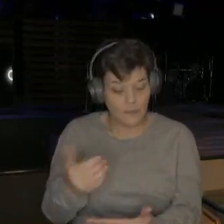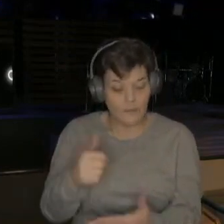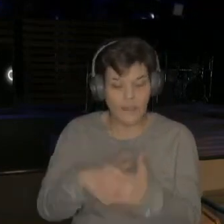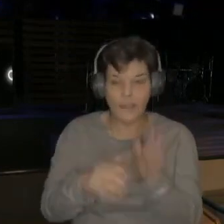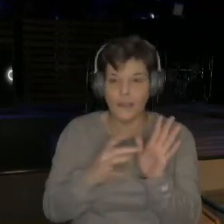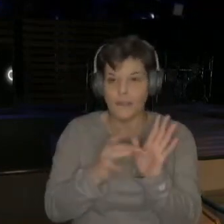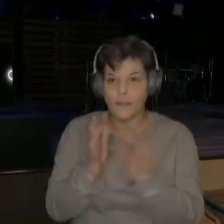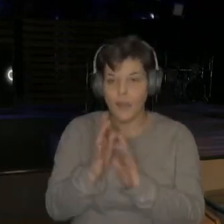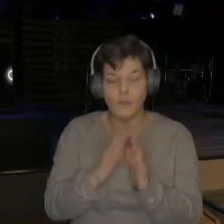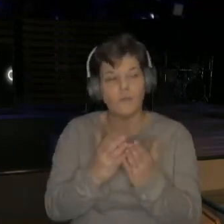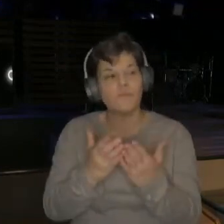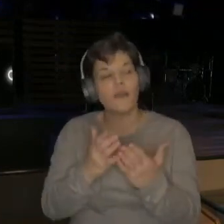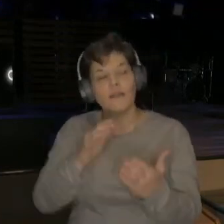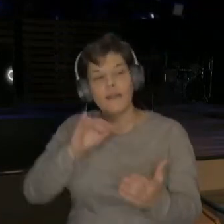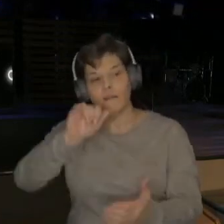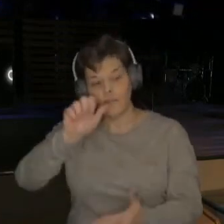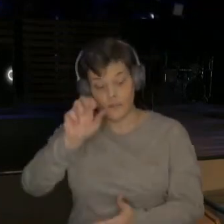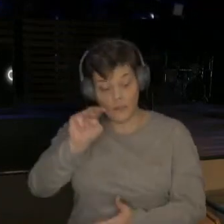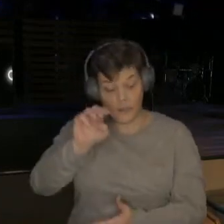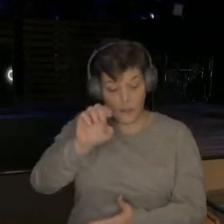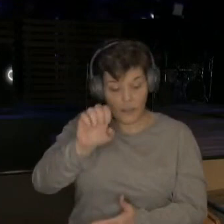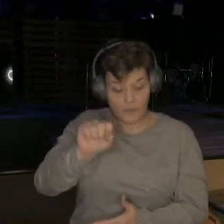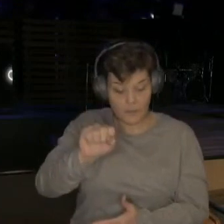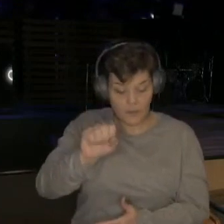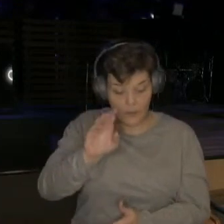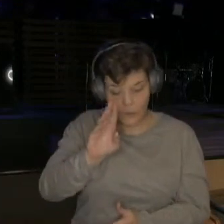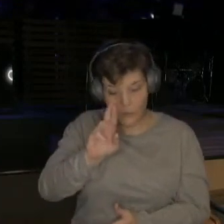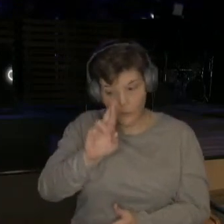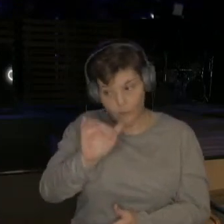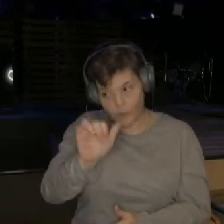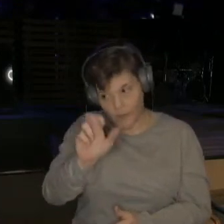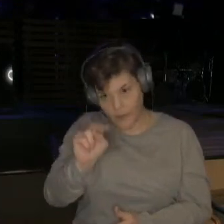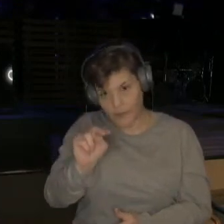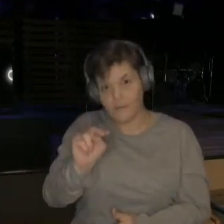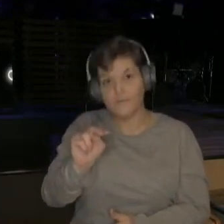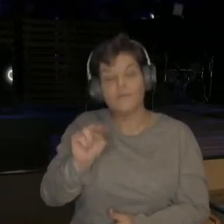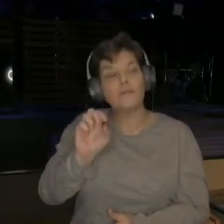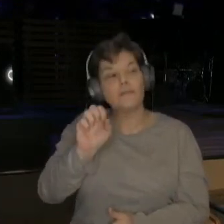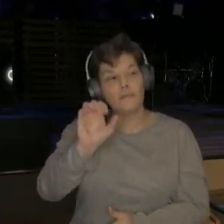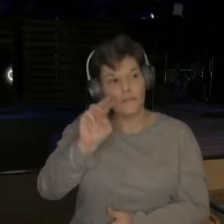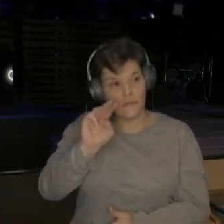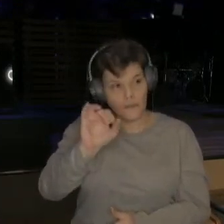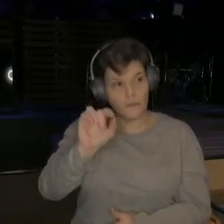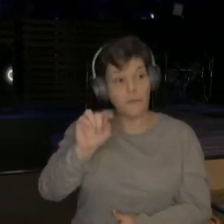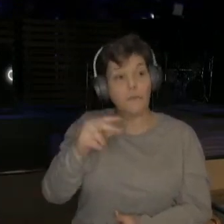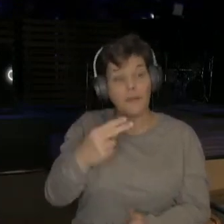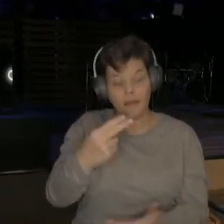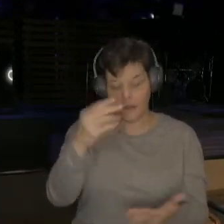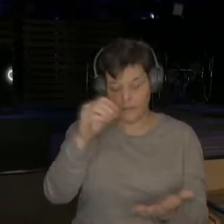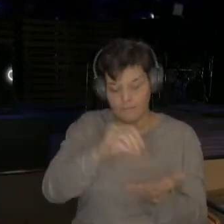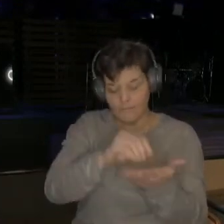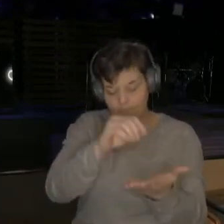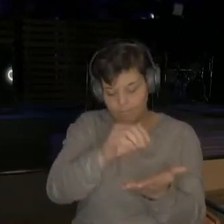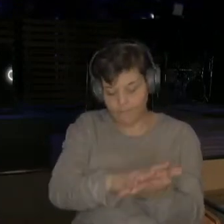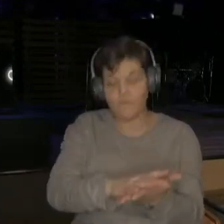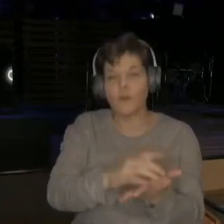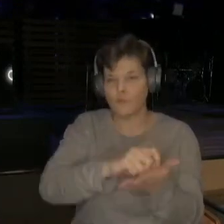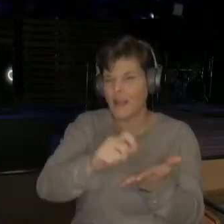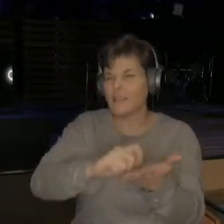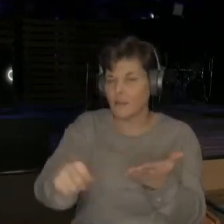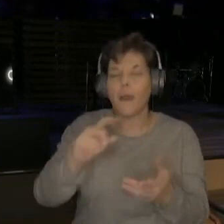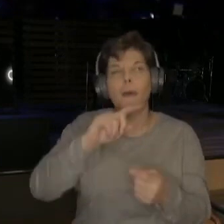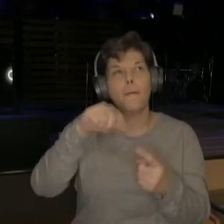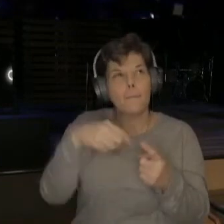God, says this: when every person in every situation in every day of our lives treat us on the basis of how we